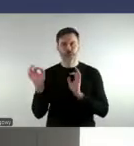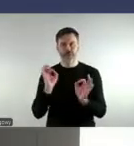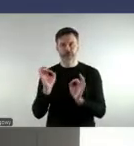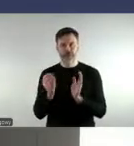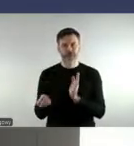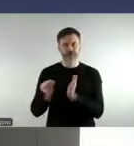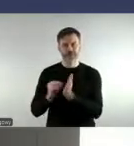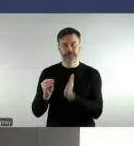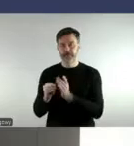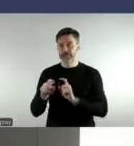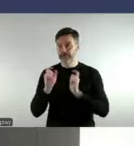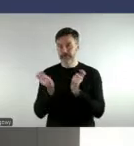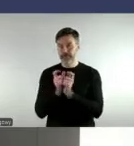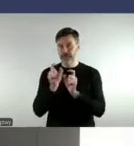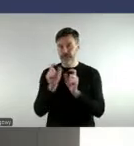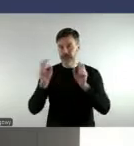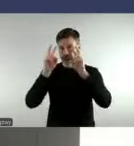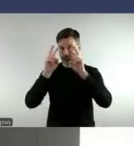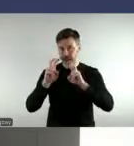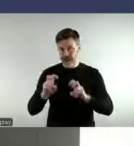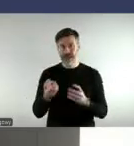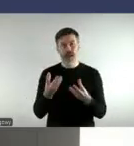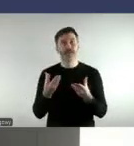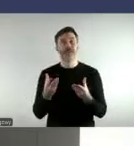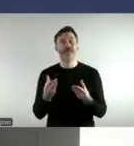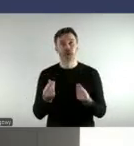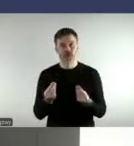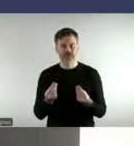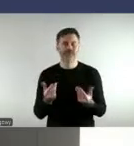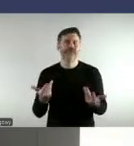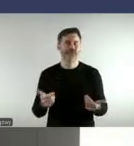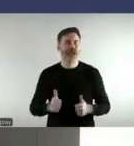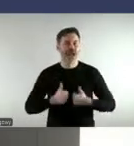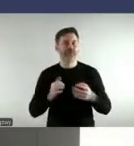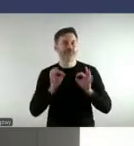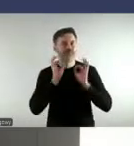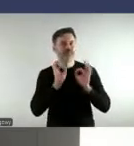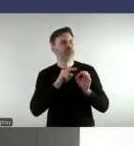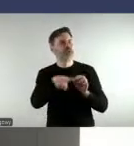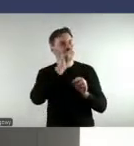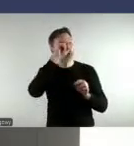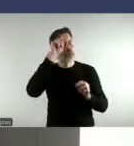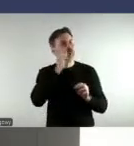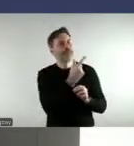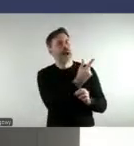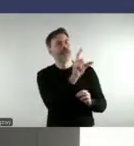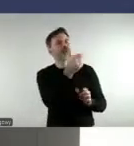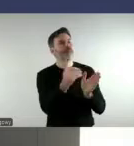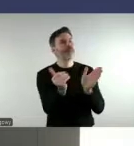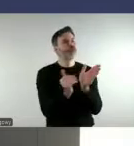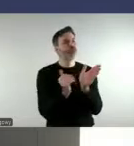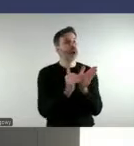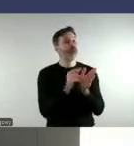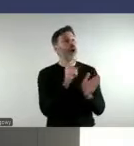living organism, we can say, that is updated permanently. Firstly, in order to ensure meeting all the needs of